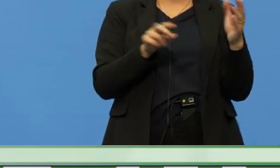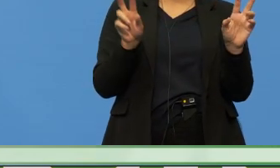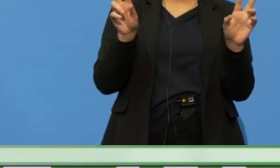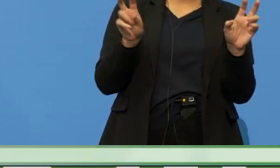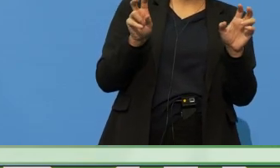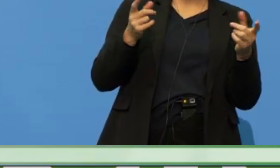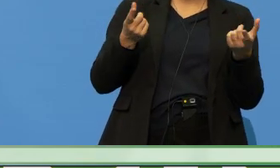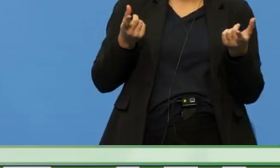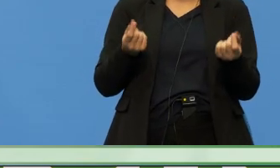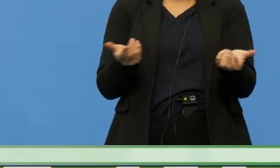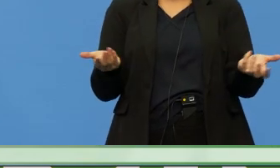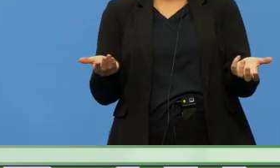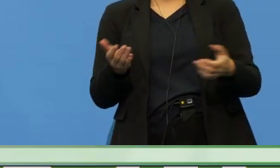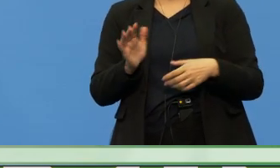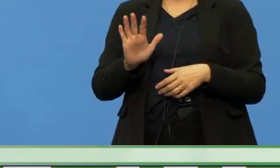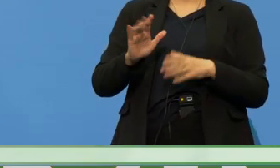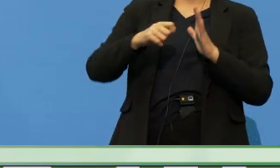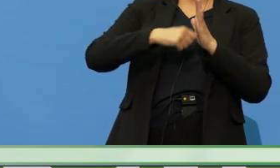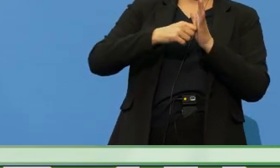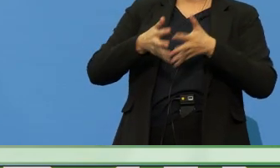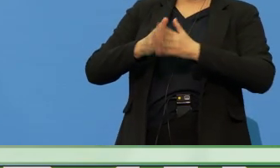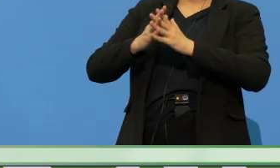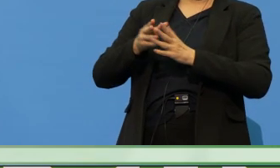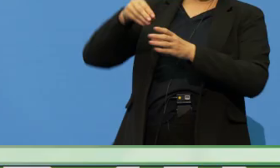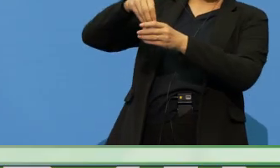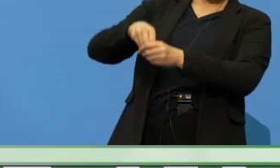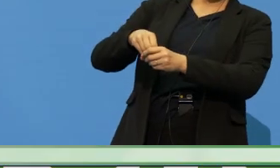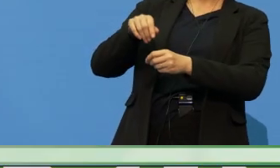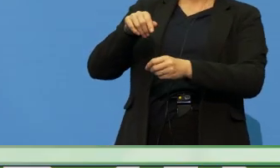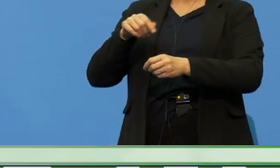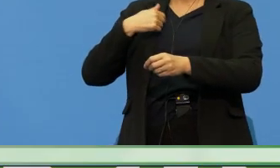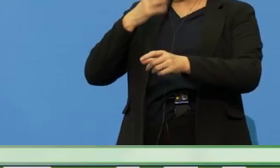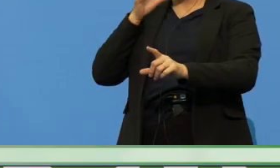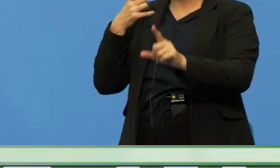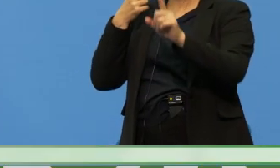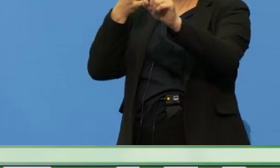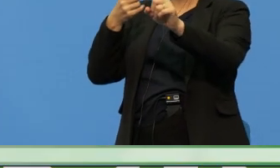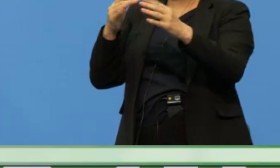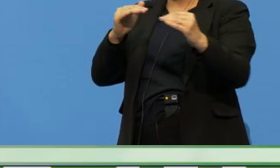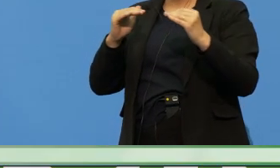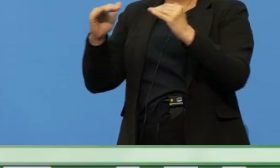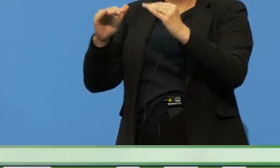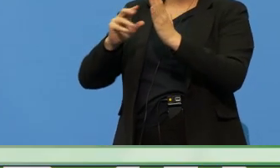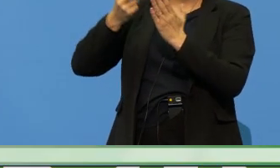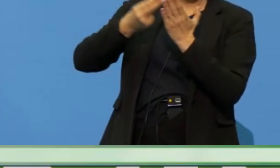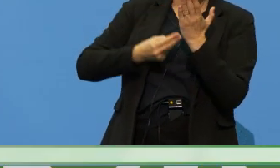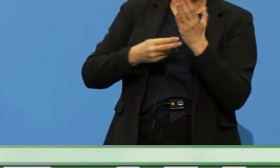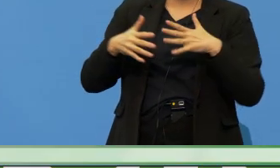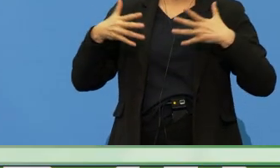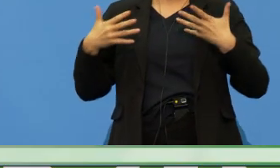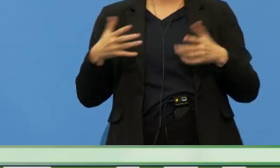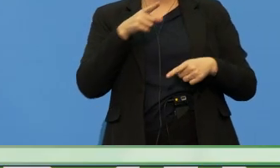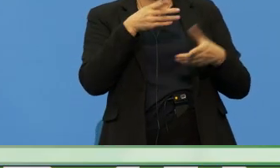practiced as a core value in a project, as well as a process tool or a tangible solution, and a tangible solution on